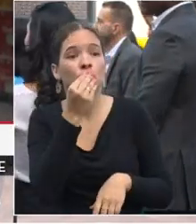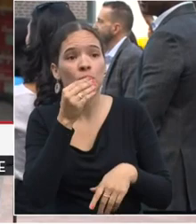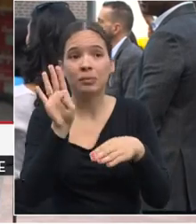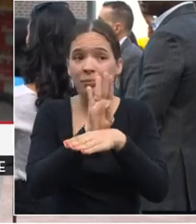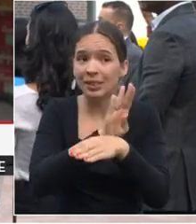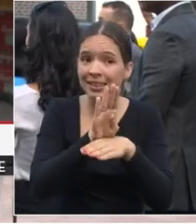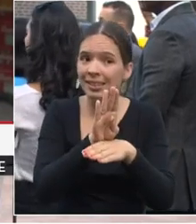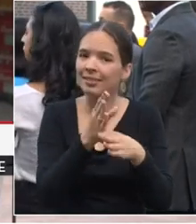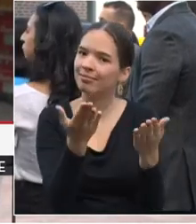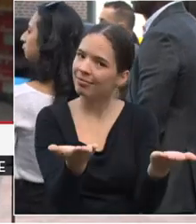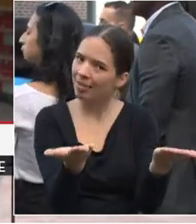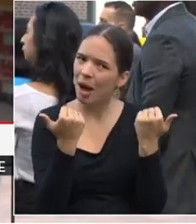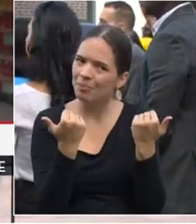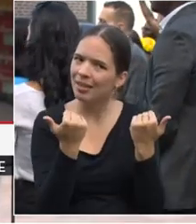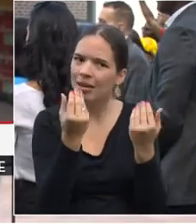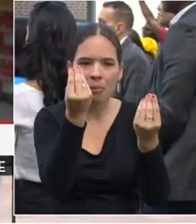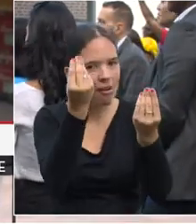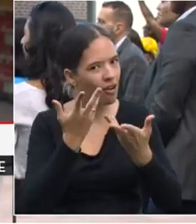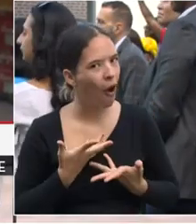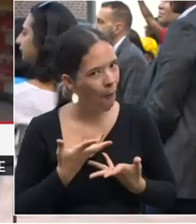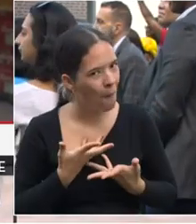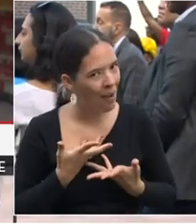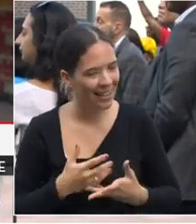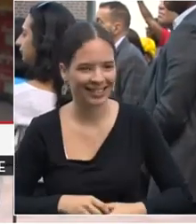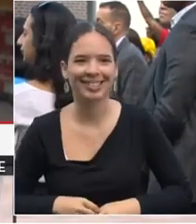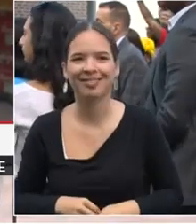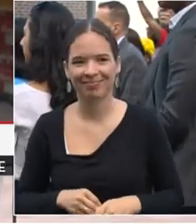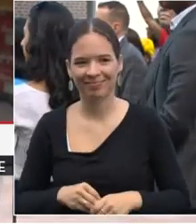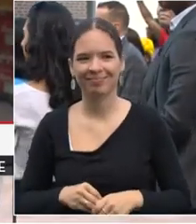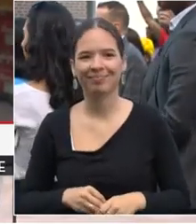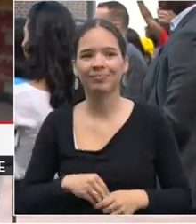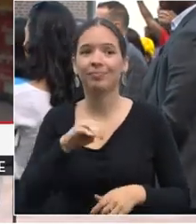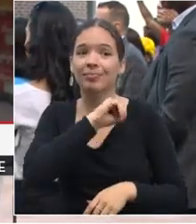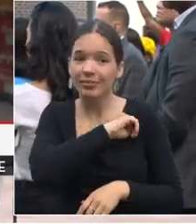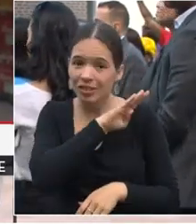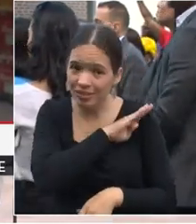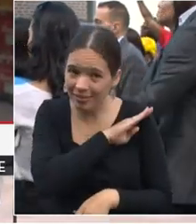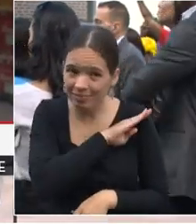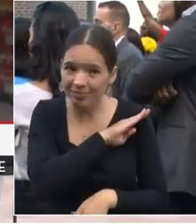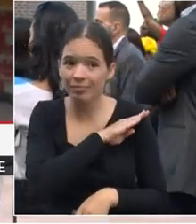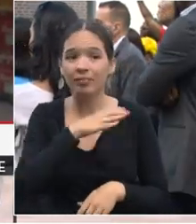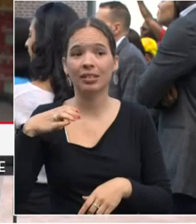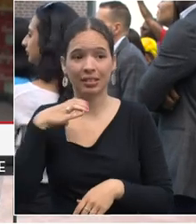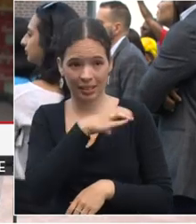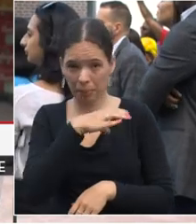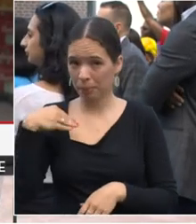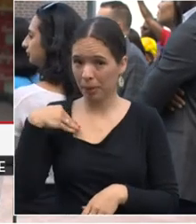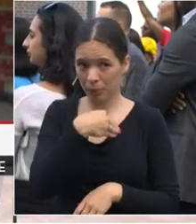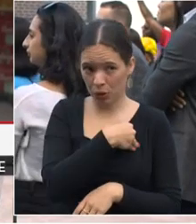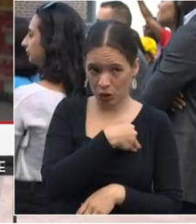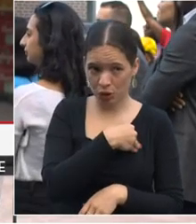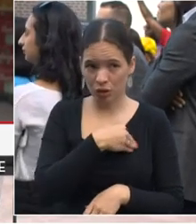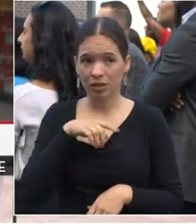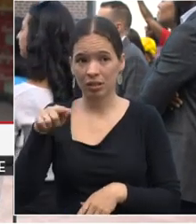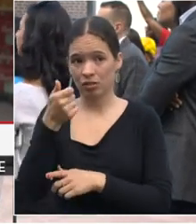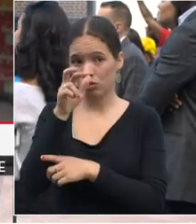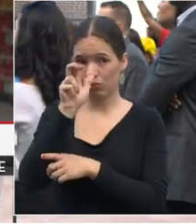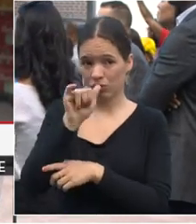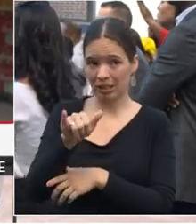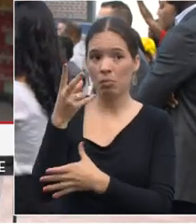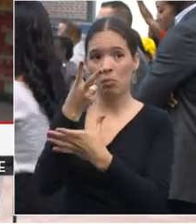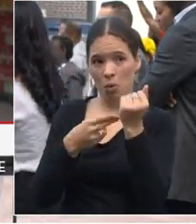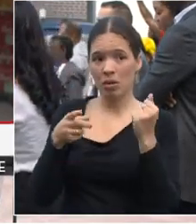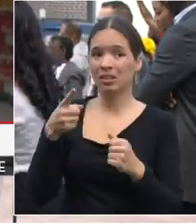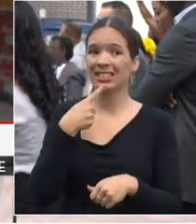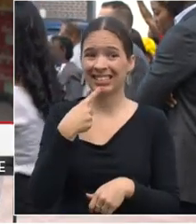for you. So Mayor Bowser put forth and Councilmember Gray defended the Food Access Fund, $73 million to make